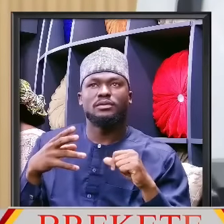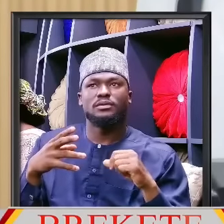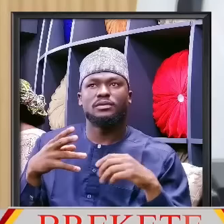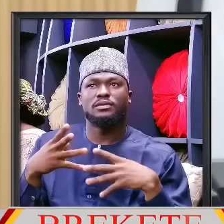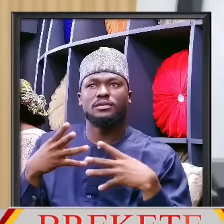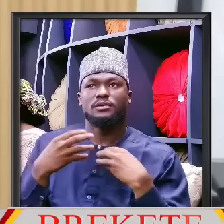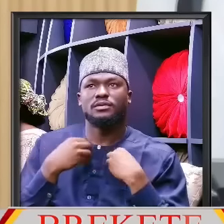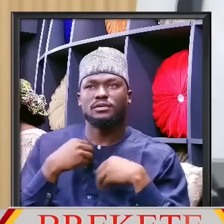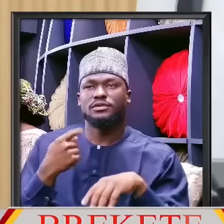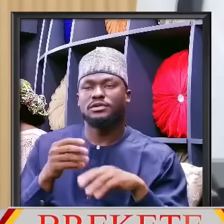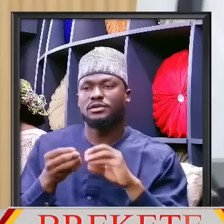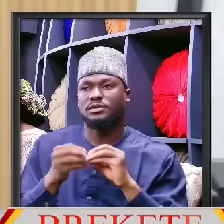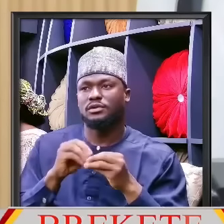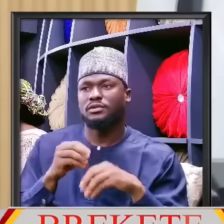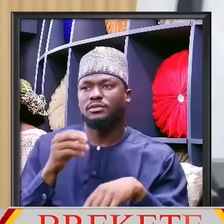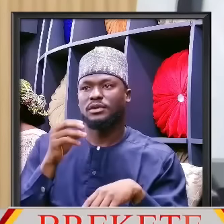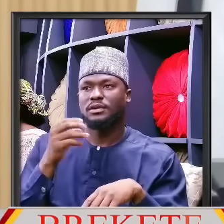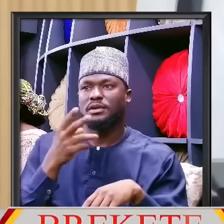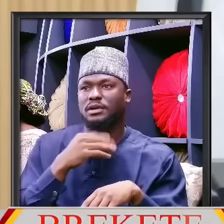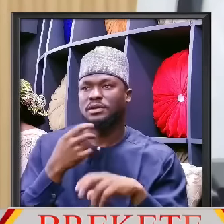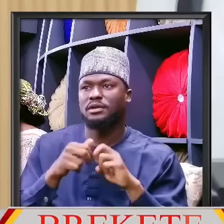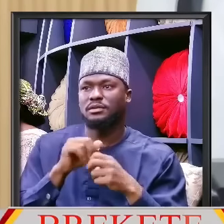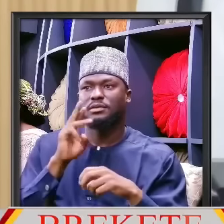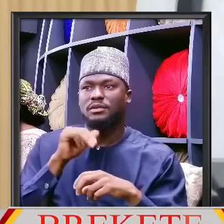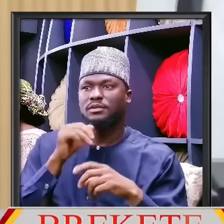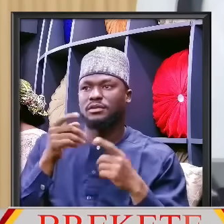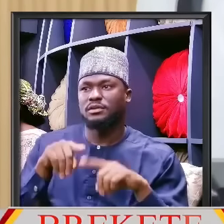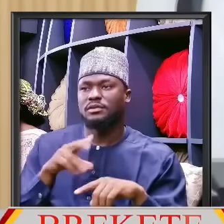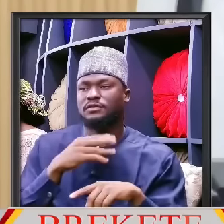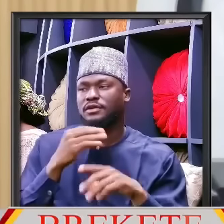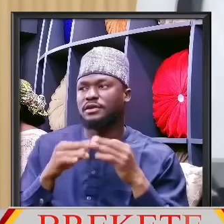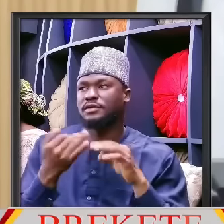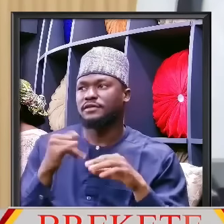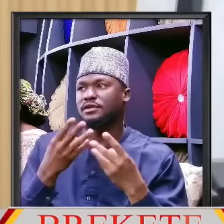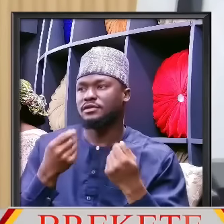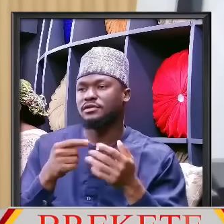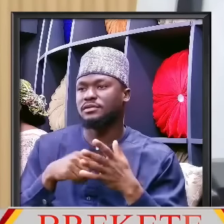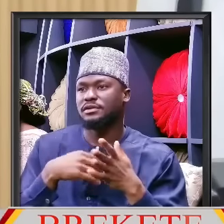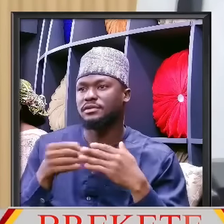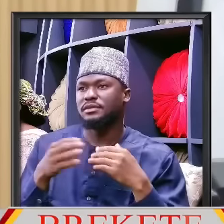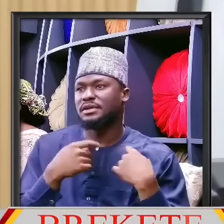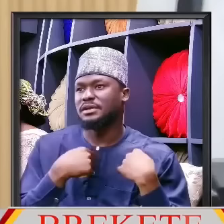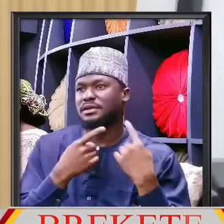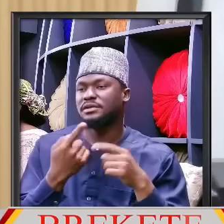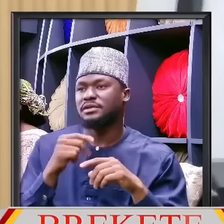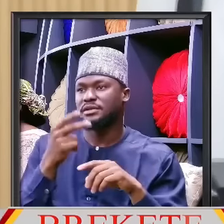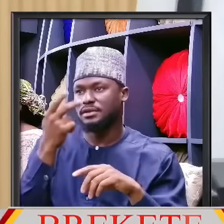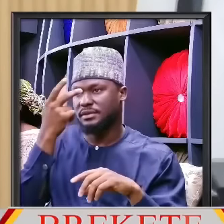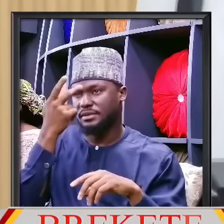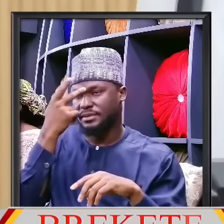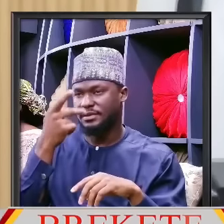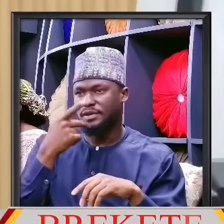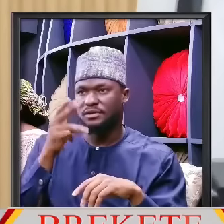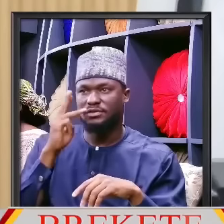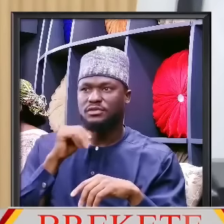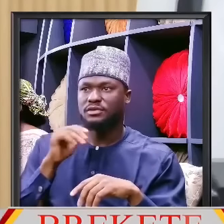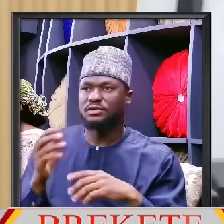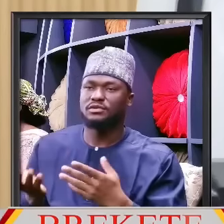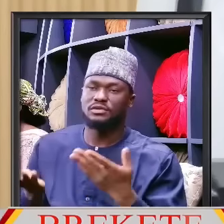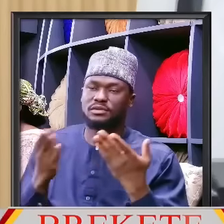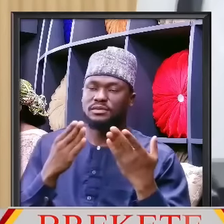the constraint to admit good day. If to say then resolve this issue since the parents for carry their cry come